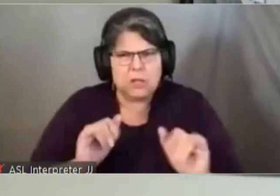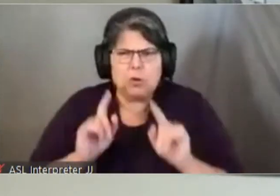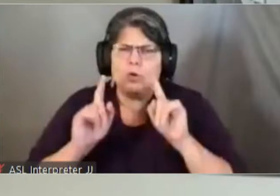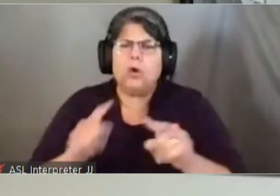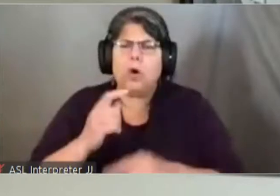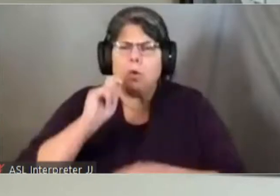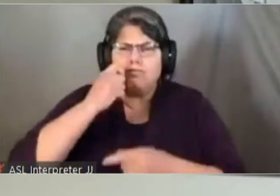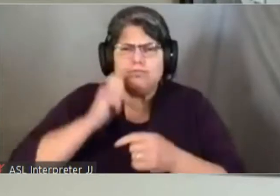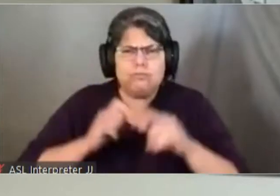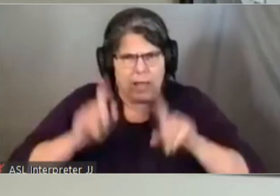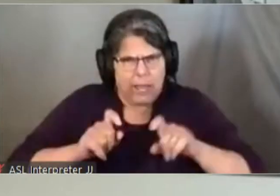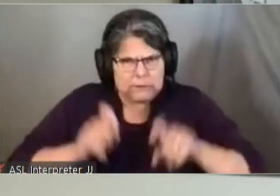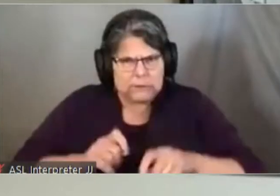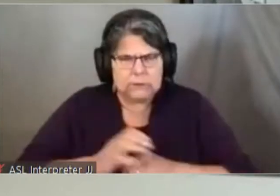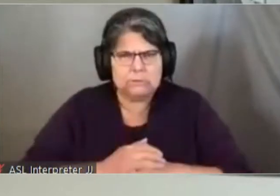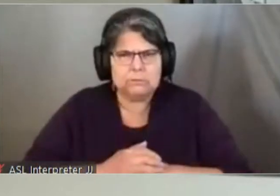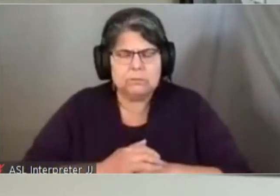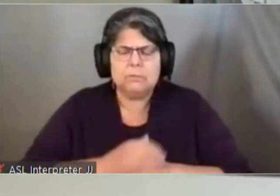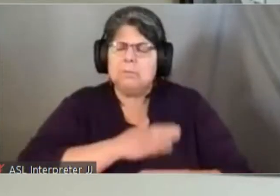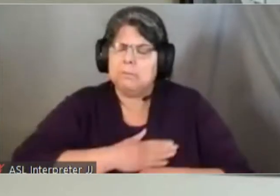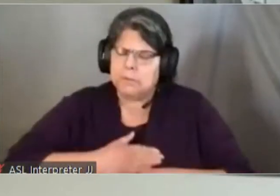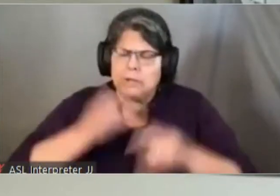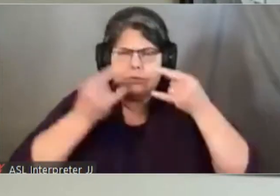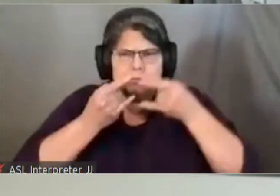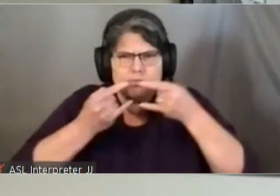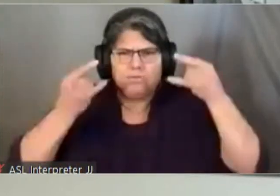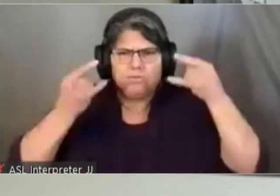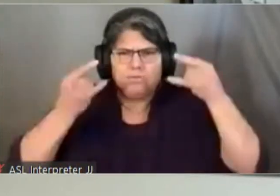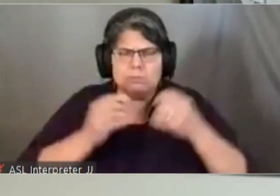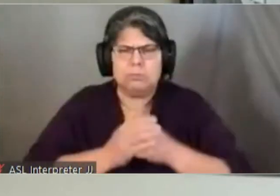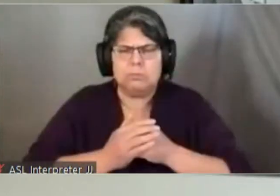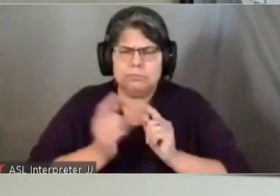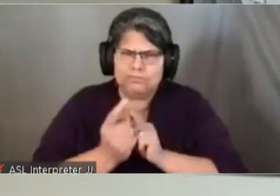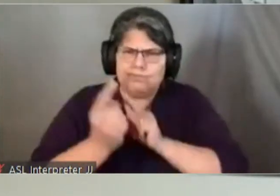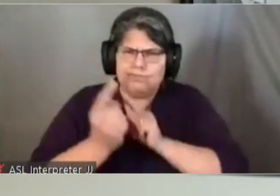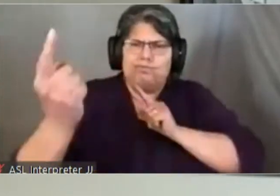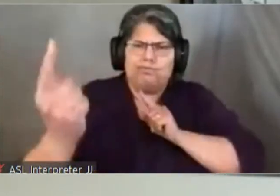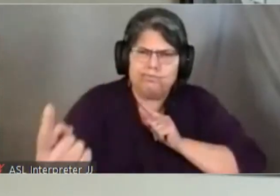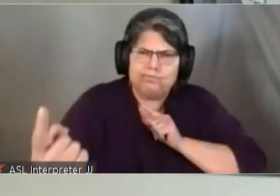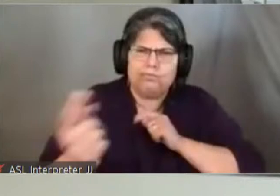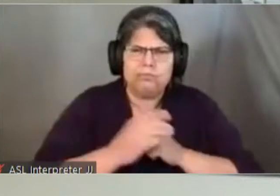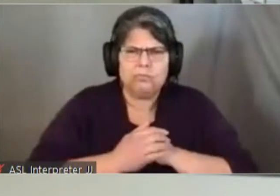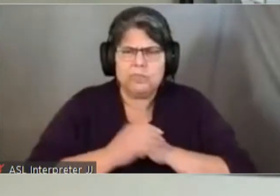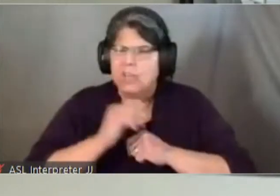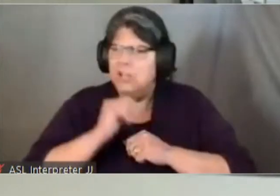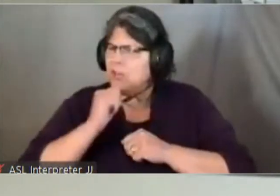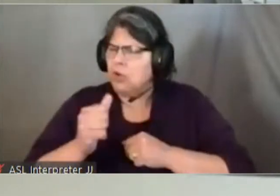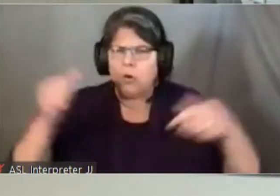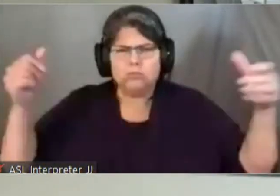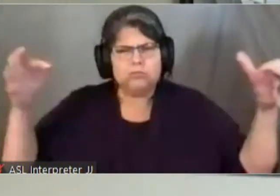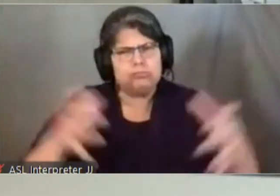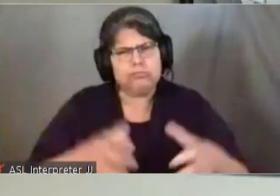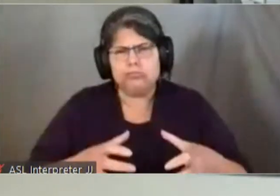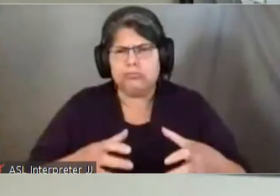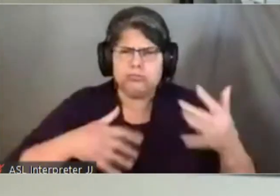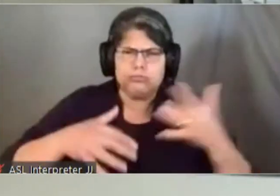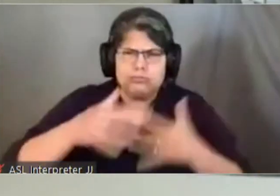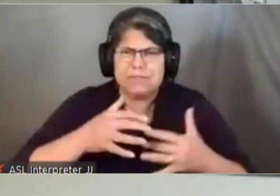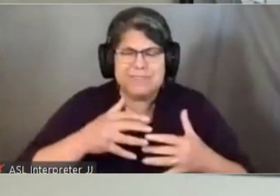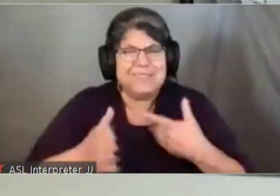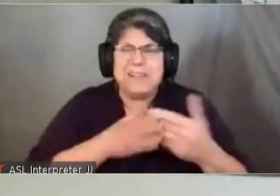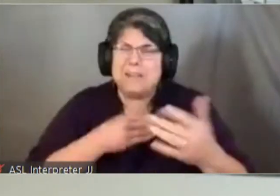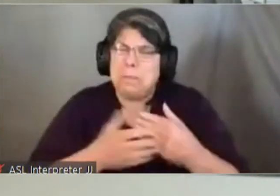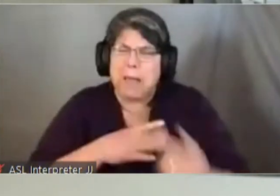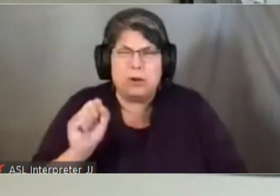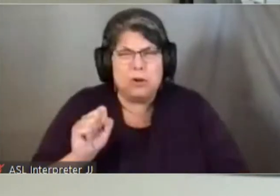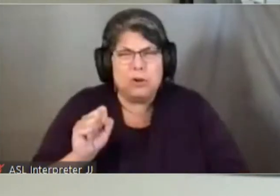tests. Mask up. Keep your social distancing. Avoid gatherings, even on Super Bowl weekend.